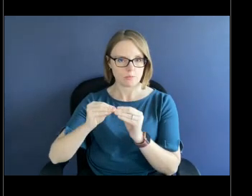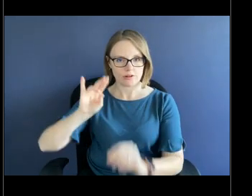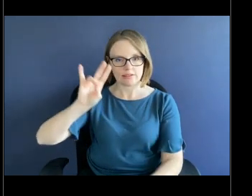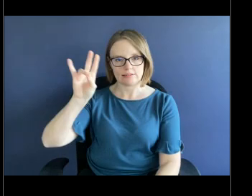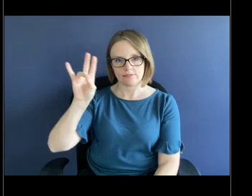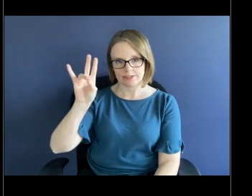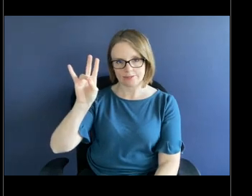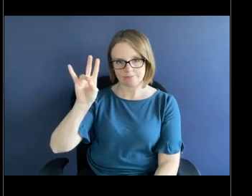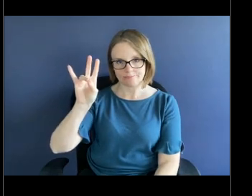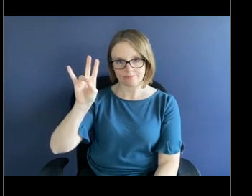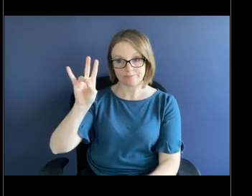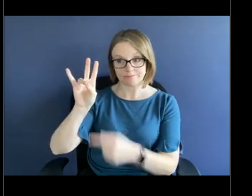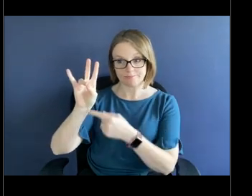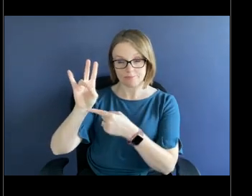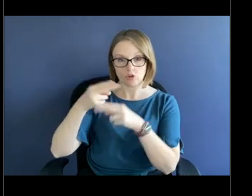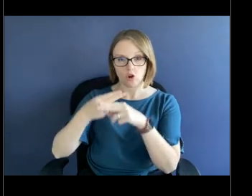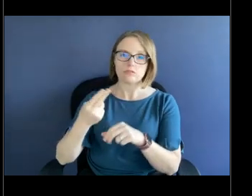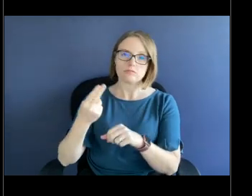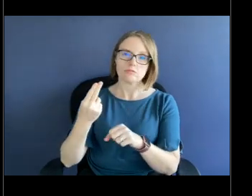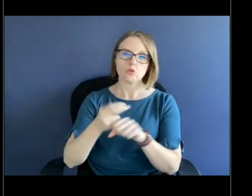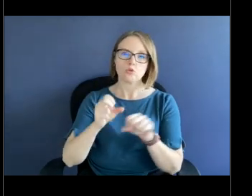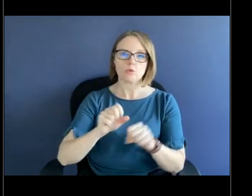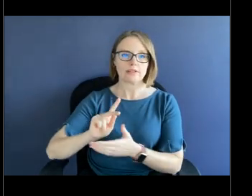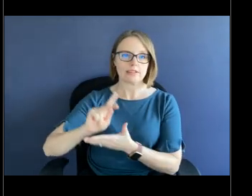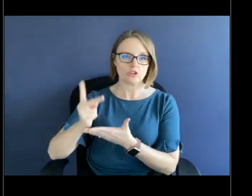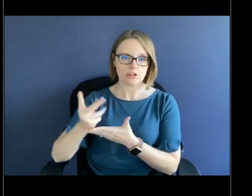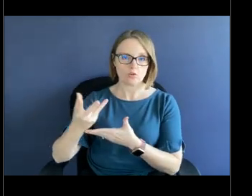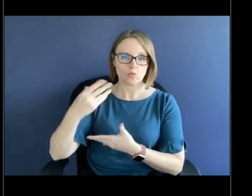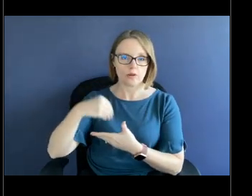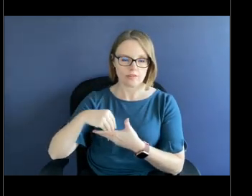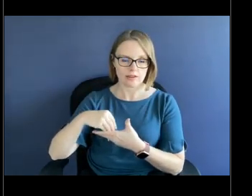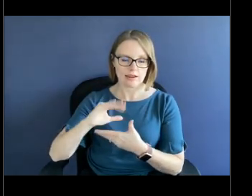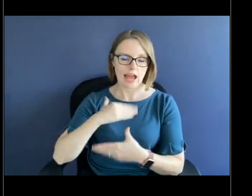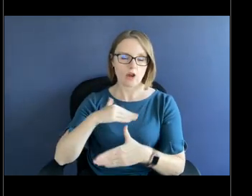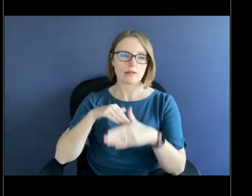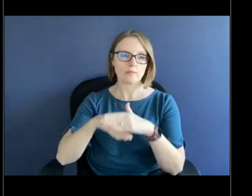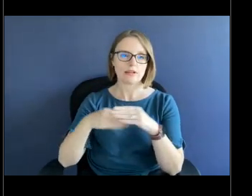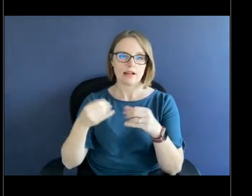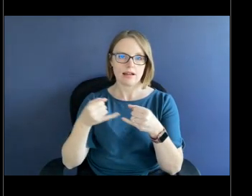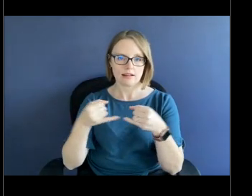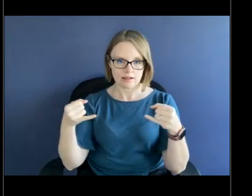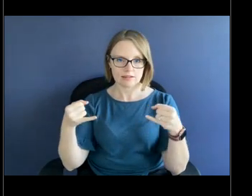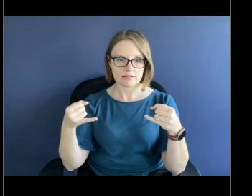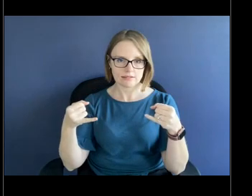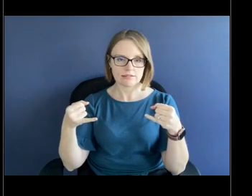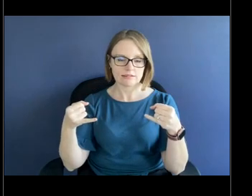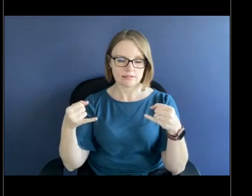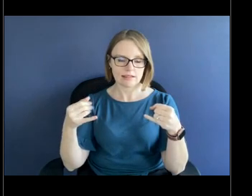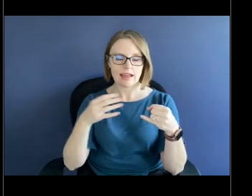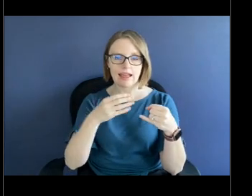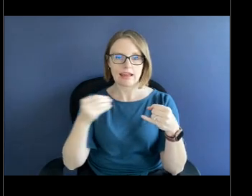7 usable kitchens within the accessibility guidelines and